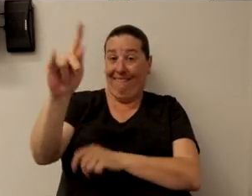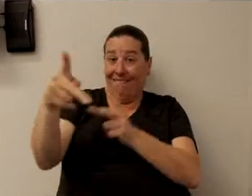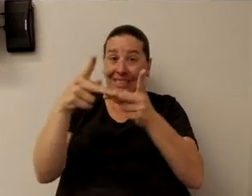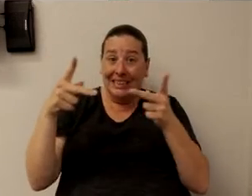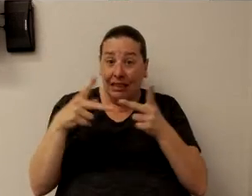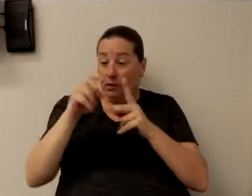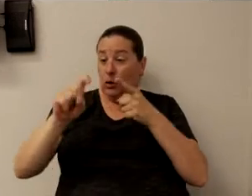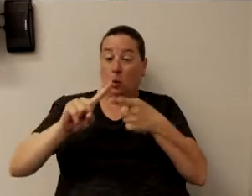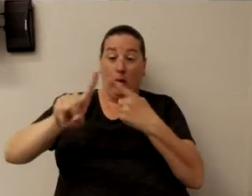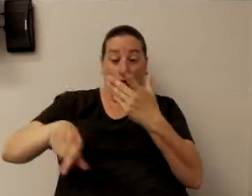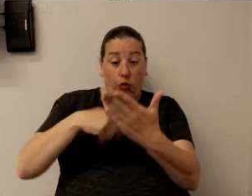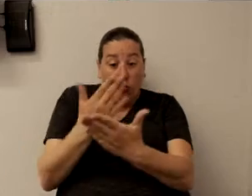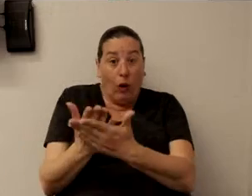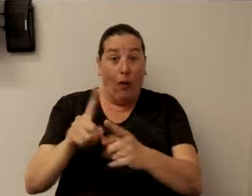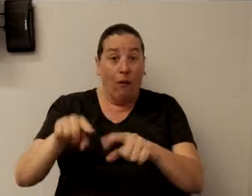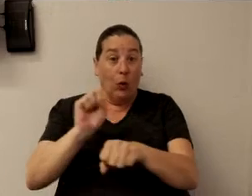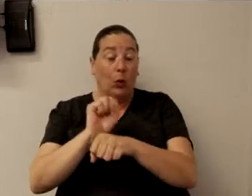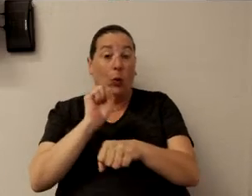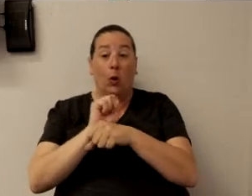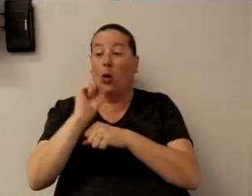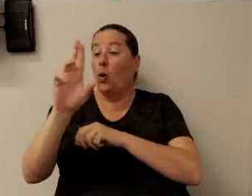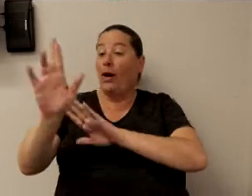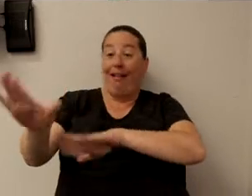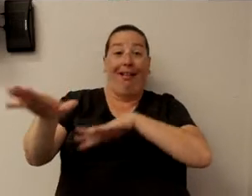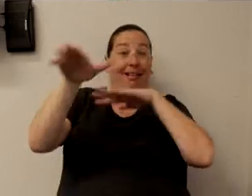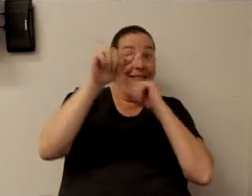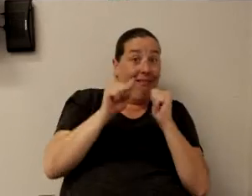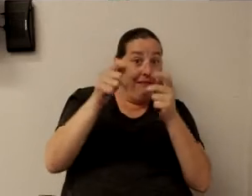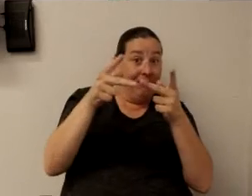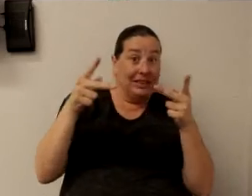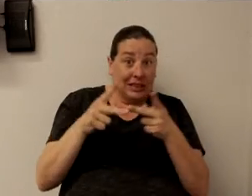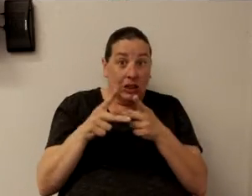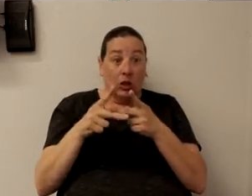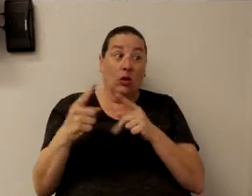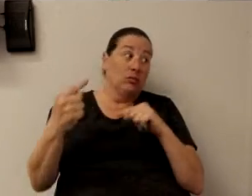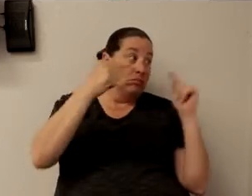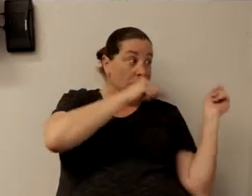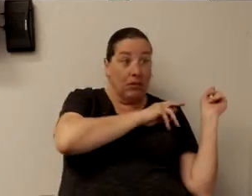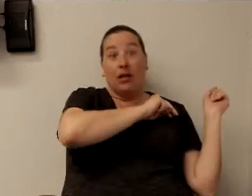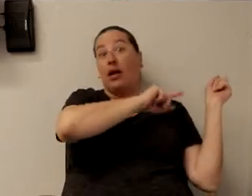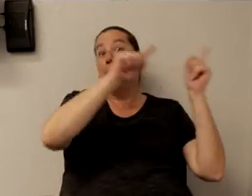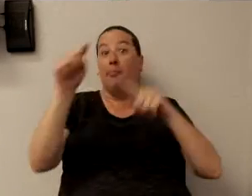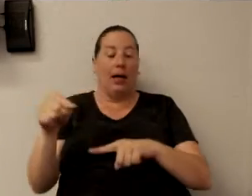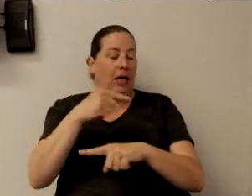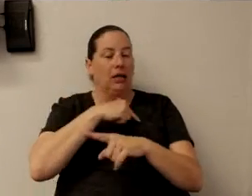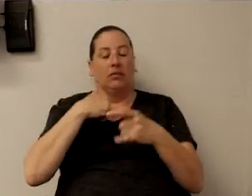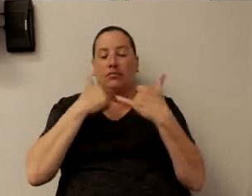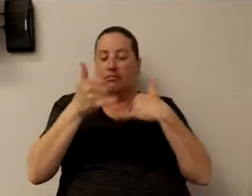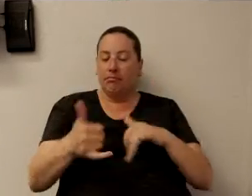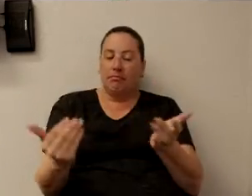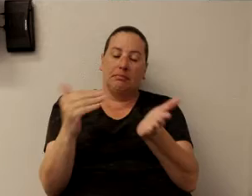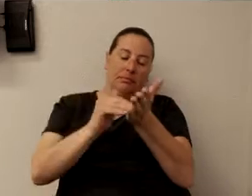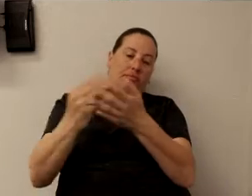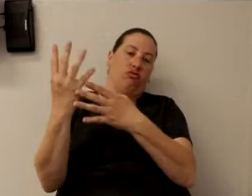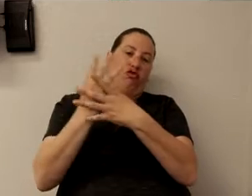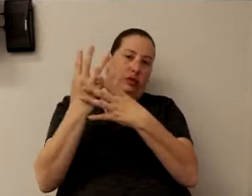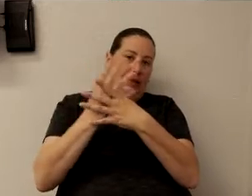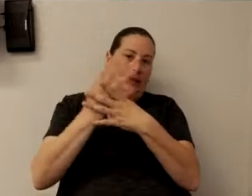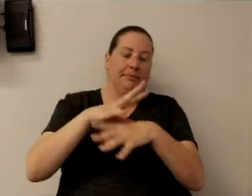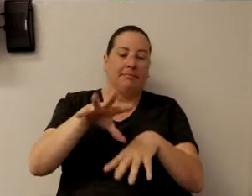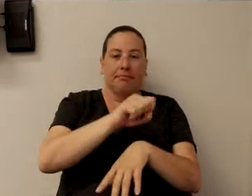when they arrive for work or if they leave the facility and come back, we screen them, we take their temperature, we